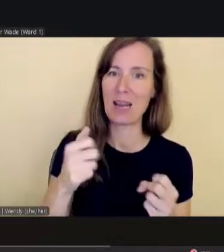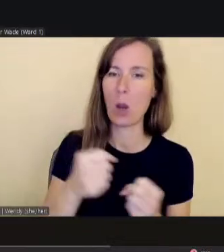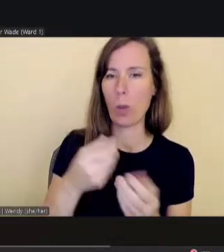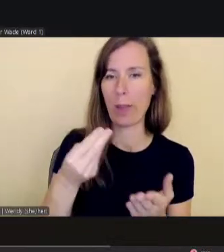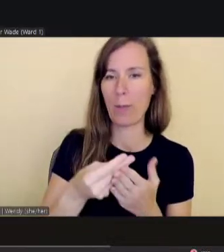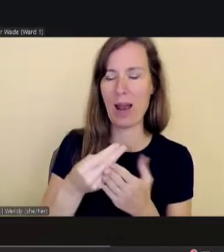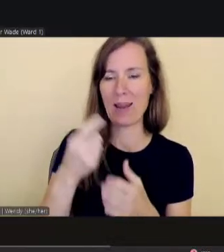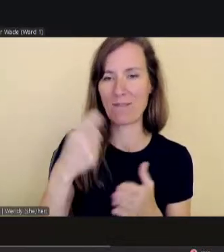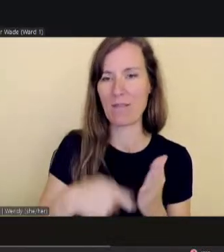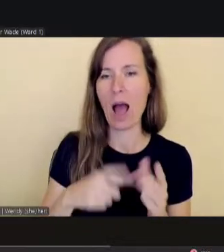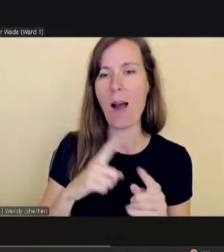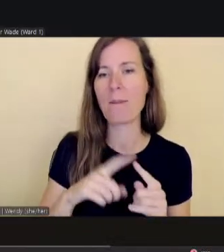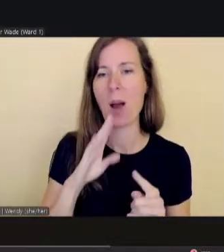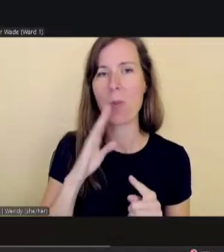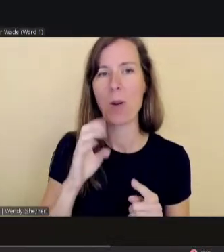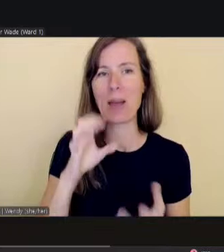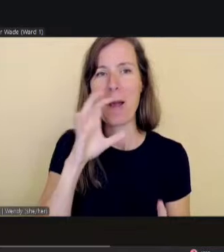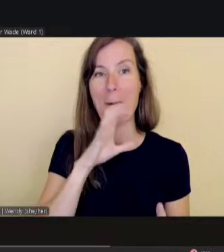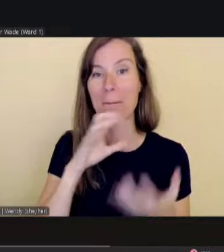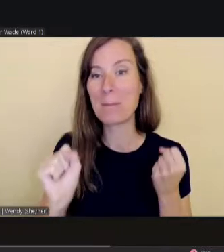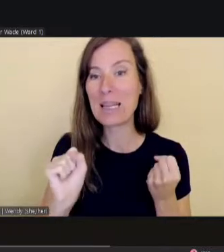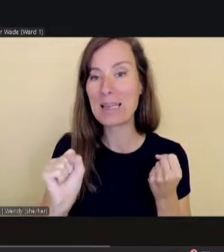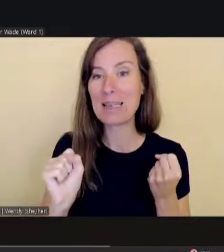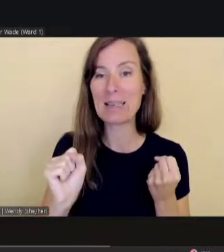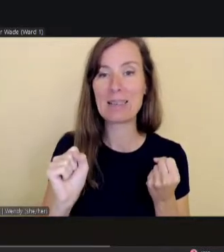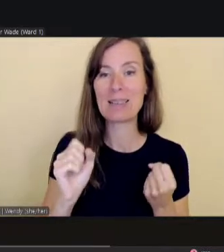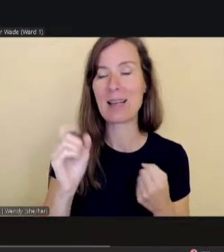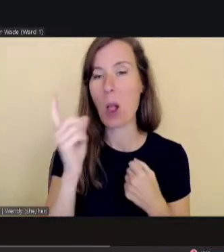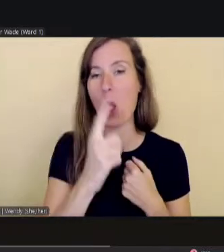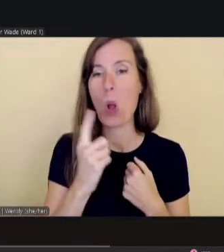looking and sounding letter, which is awesome.